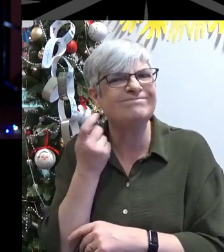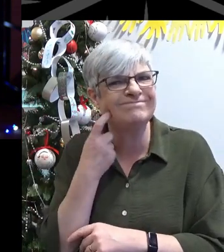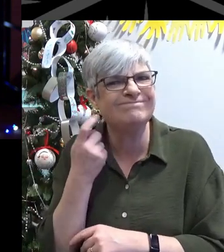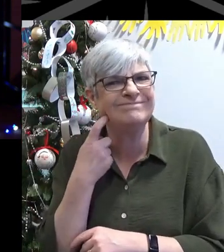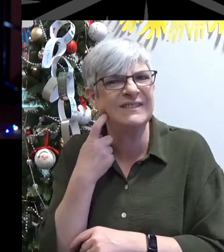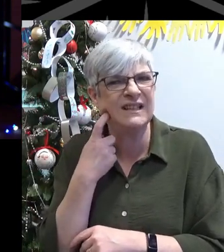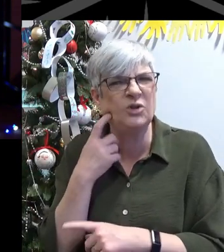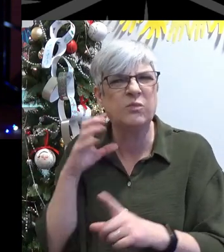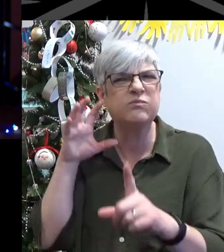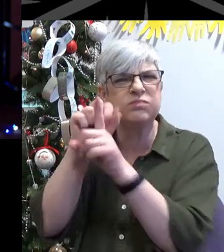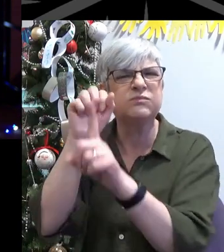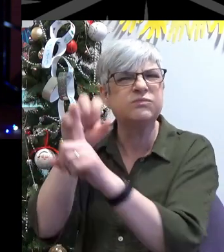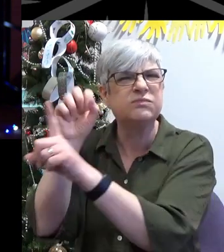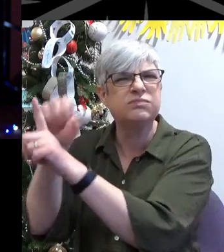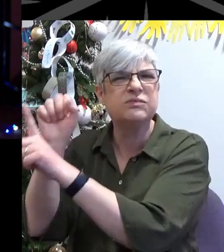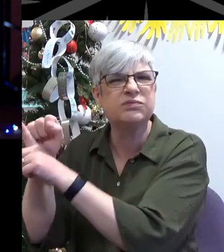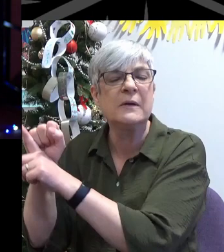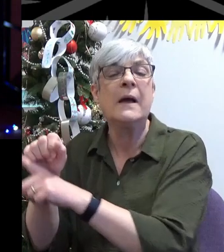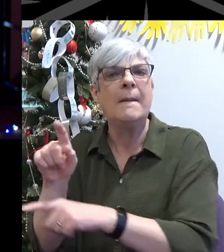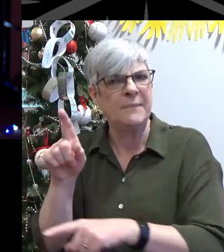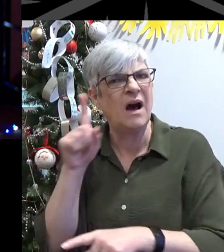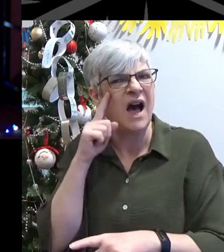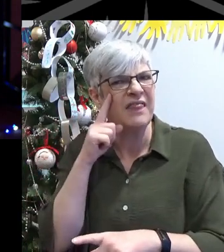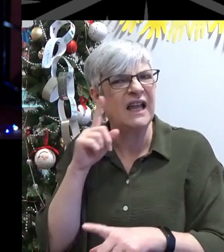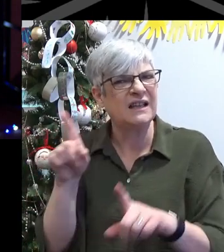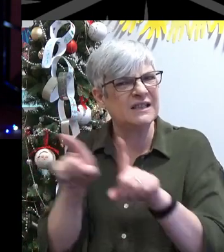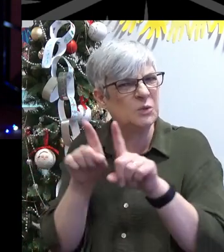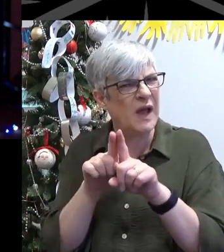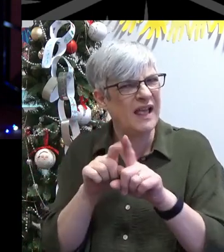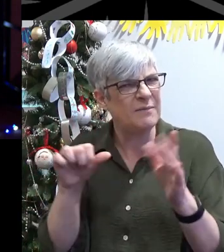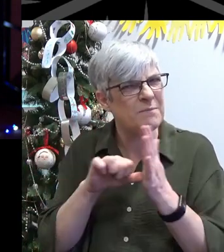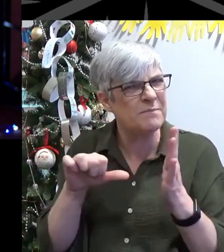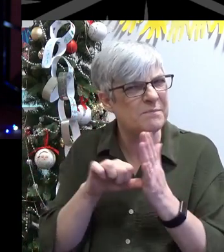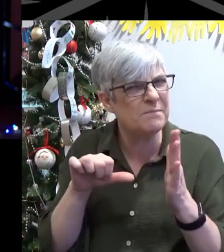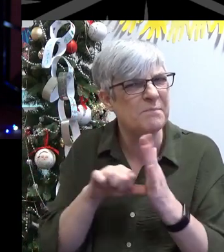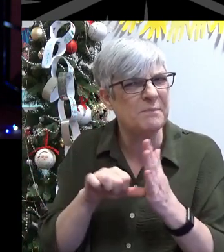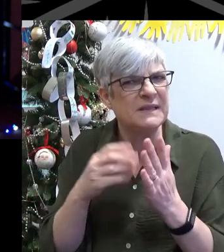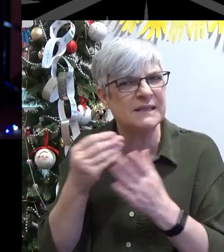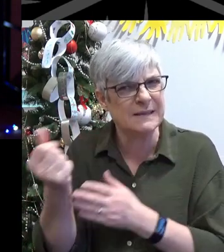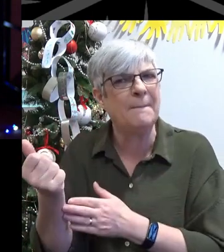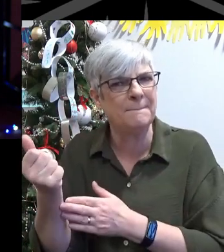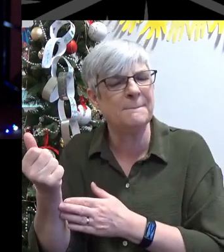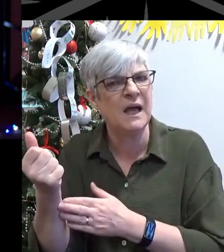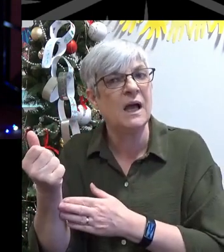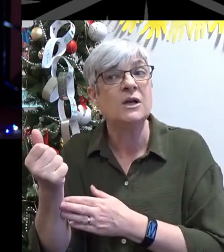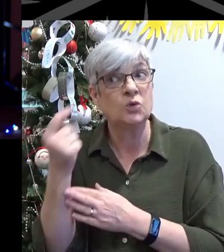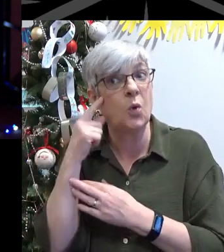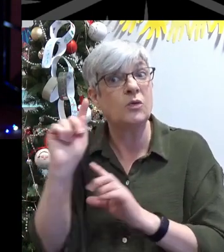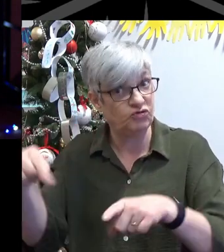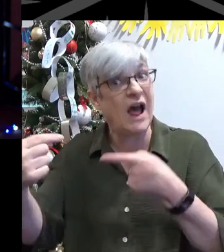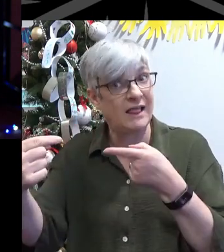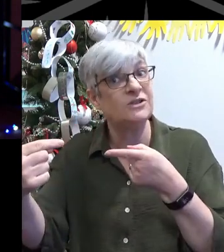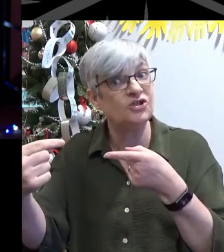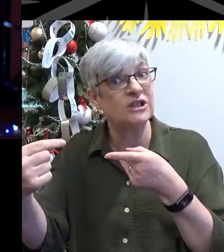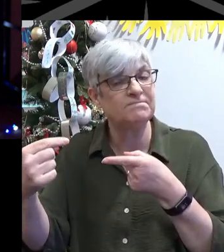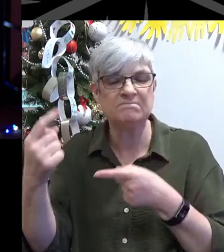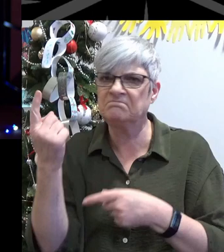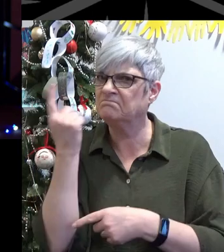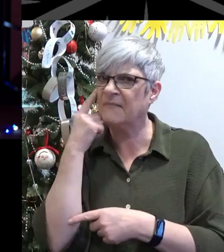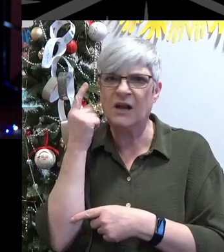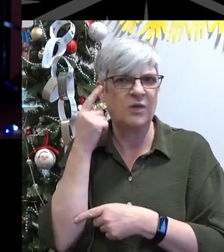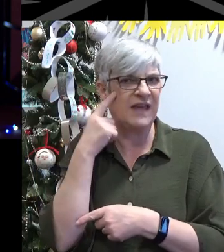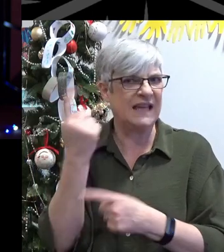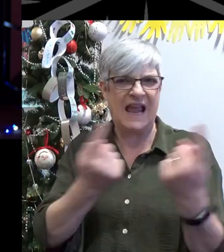everybody's going to get some, but I also have made some a bit harder so that I don't think, and here's the challenge for you, I don't